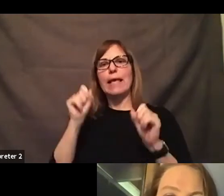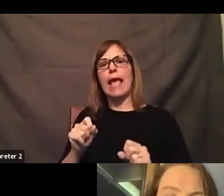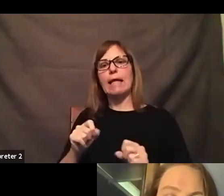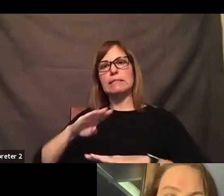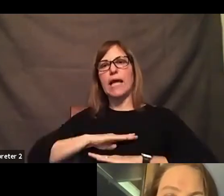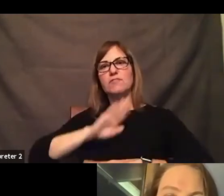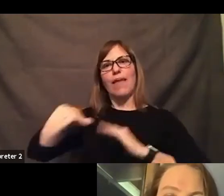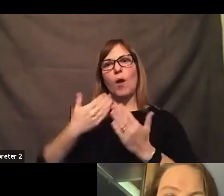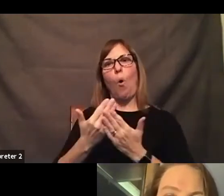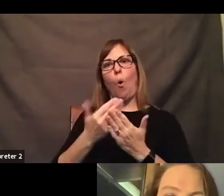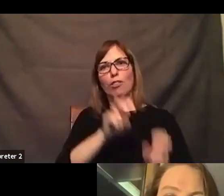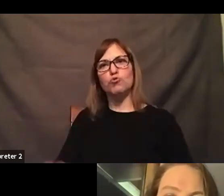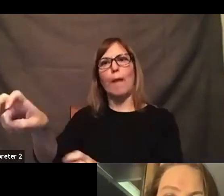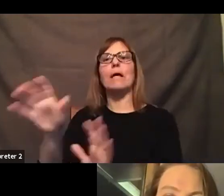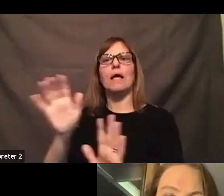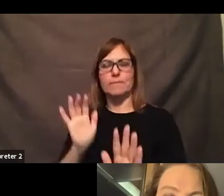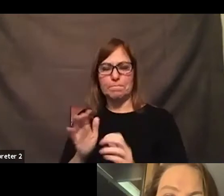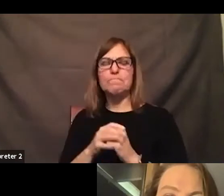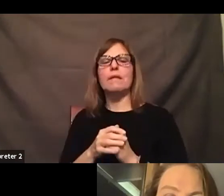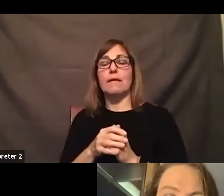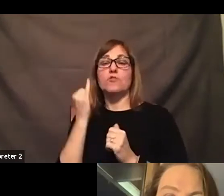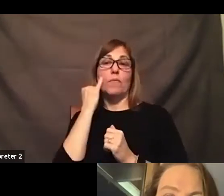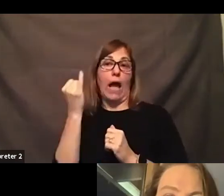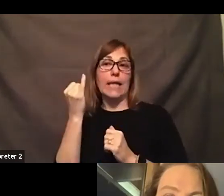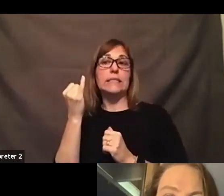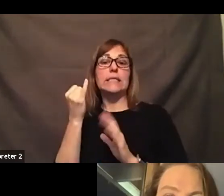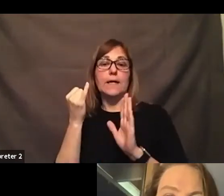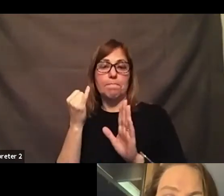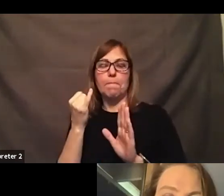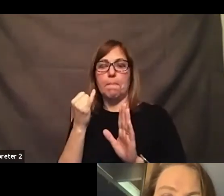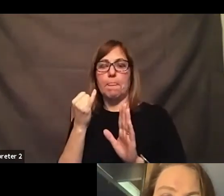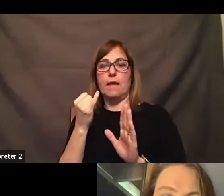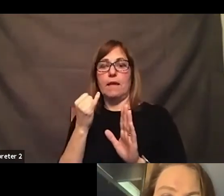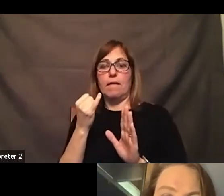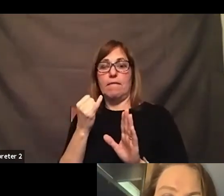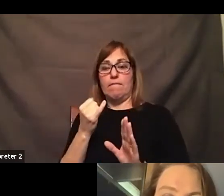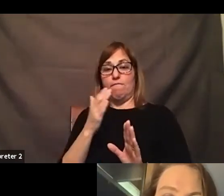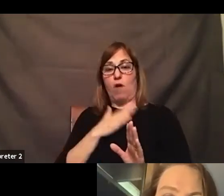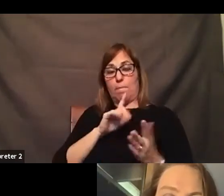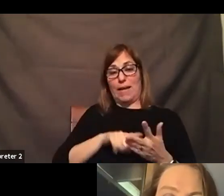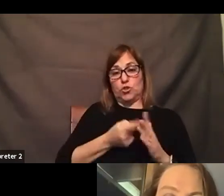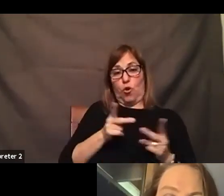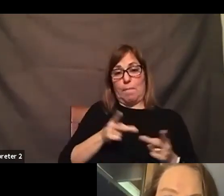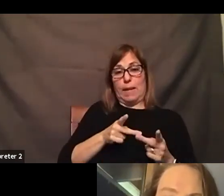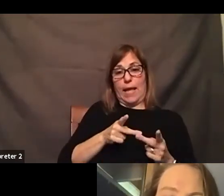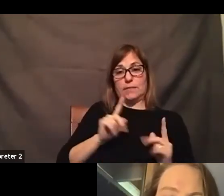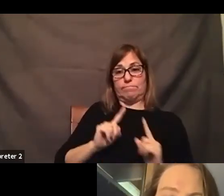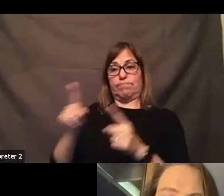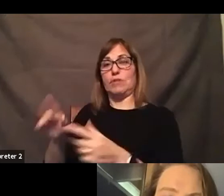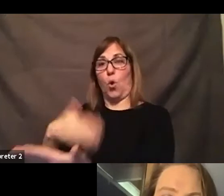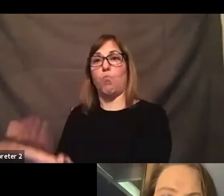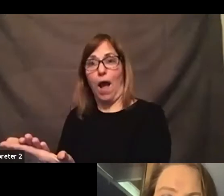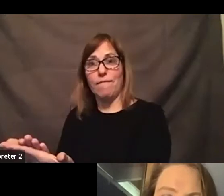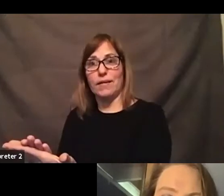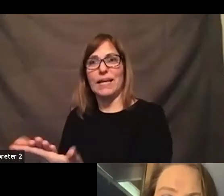So the idea that going from where you are to where you want to go is more than just the